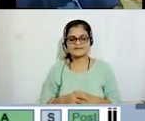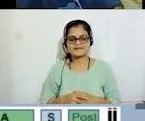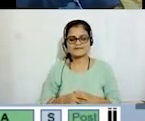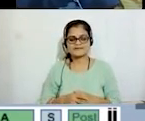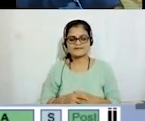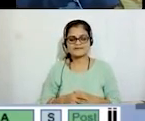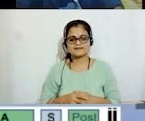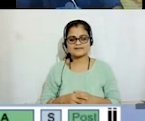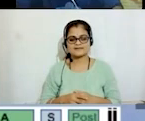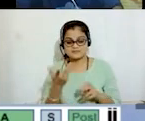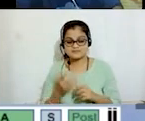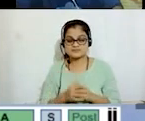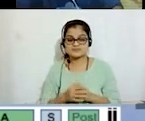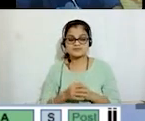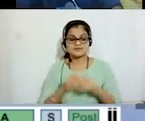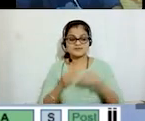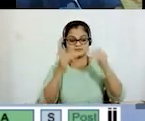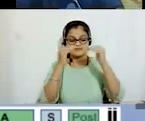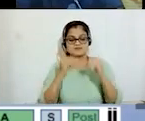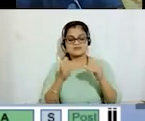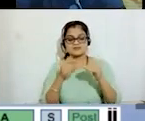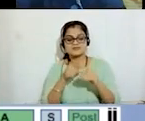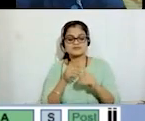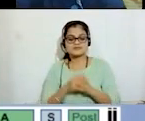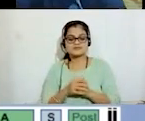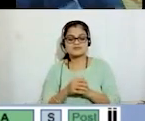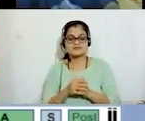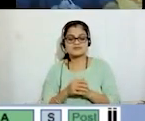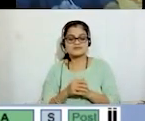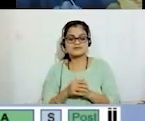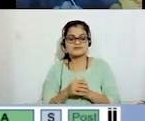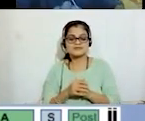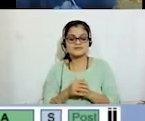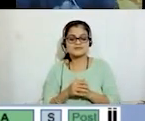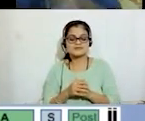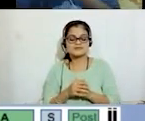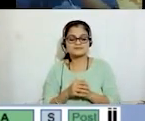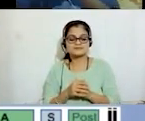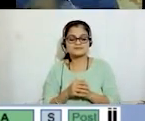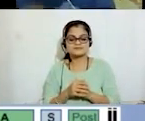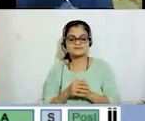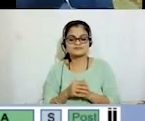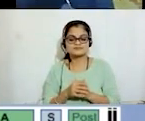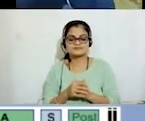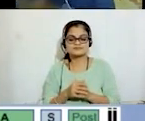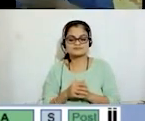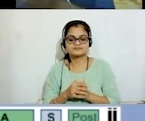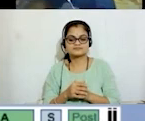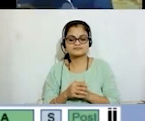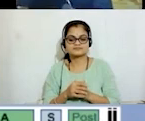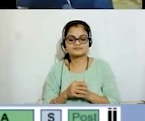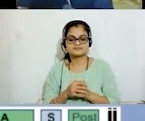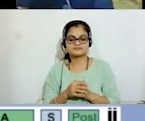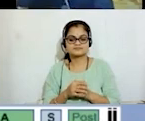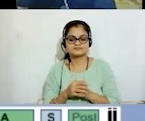this similar way I went for was, oh yes, one thing which I